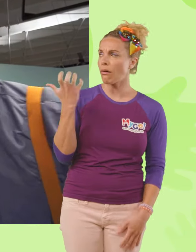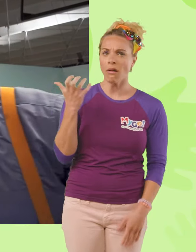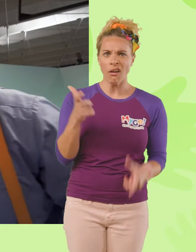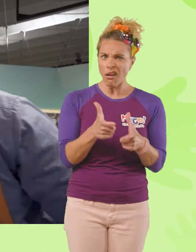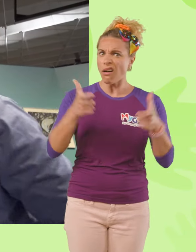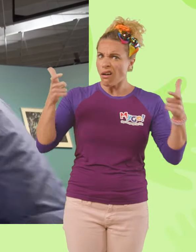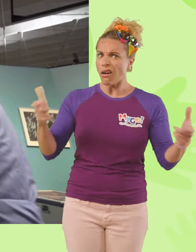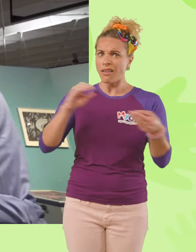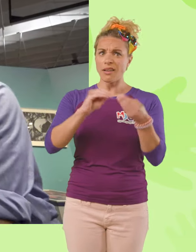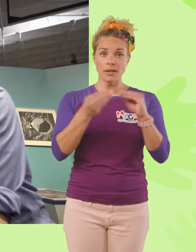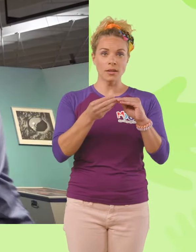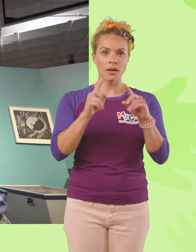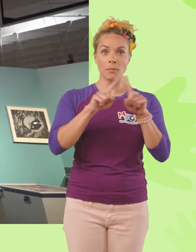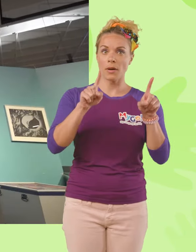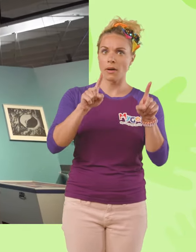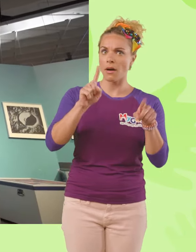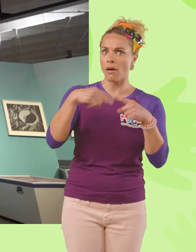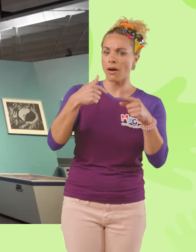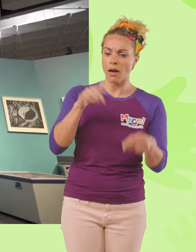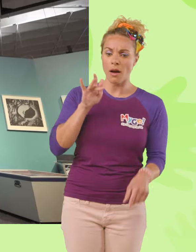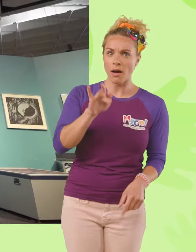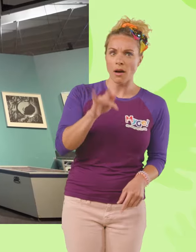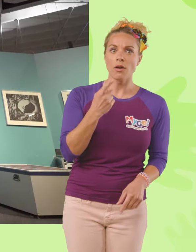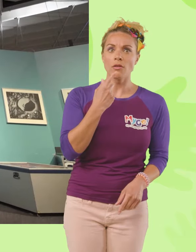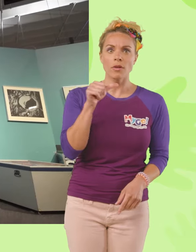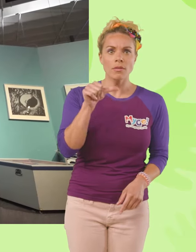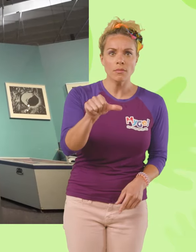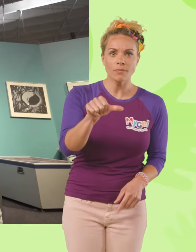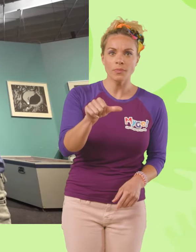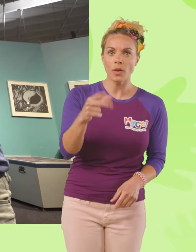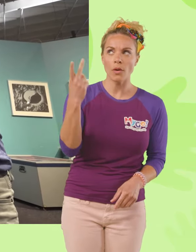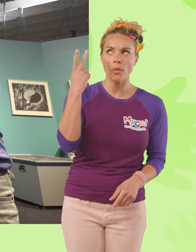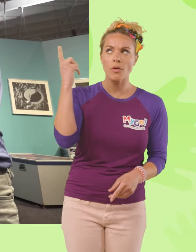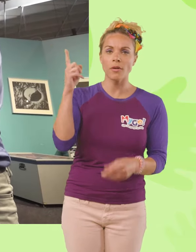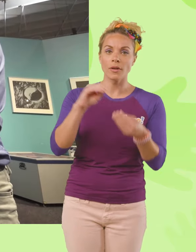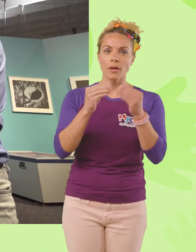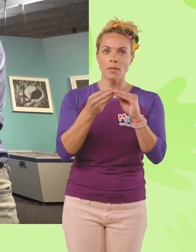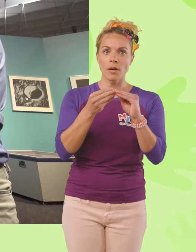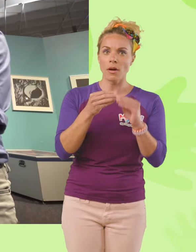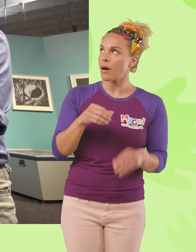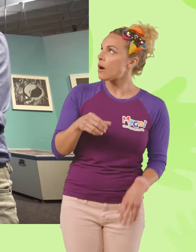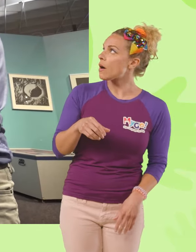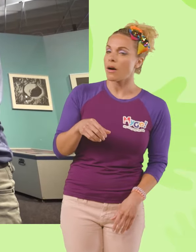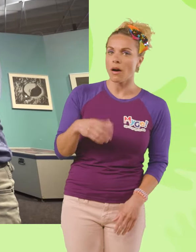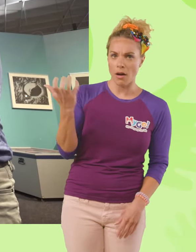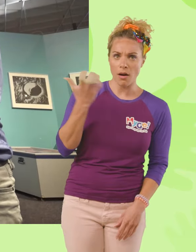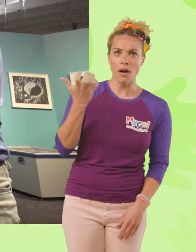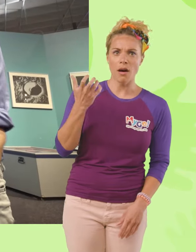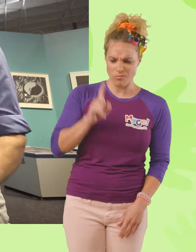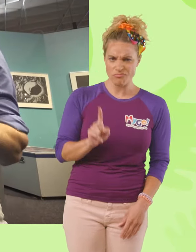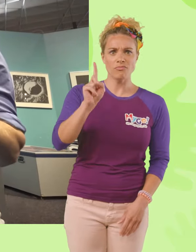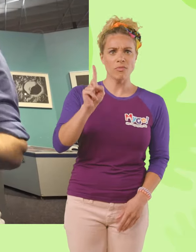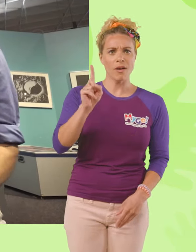76,383,232. Whoa, that's a big number. But when I push this red button, watch this number. Whoa, it